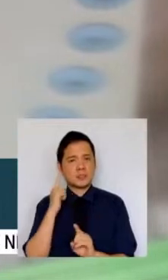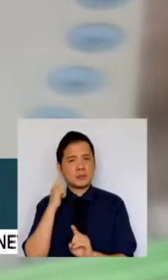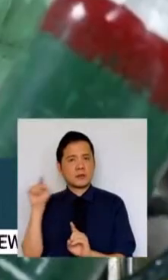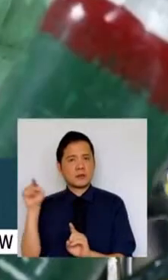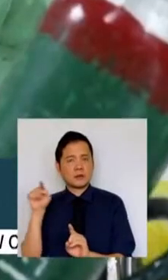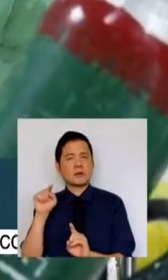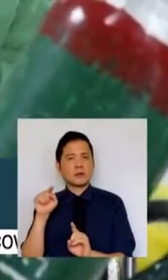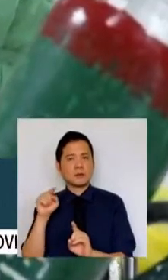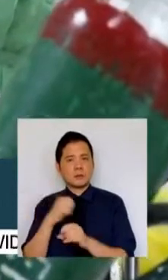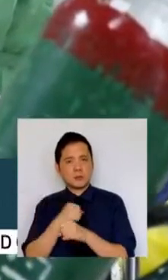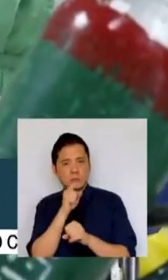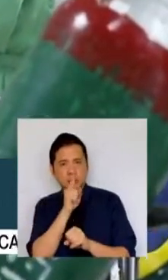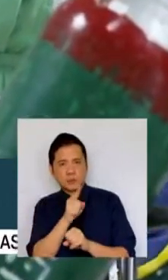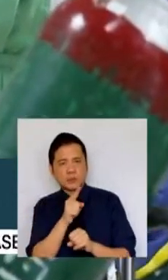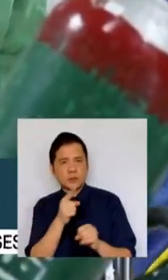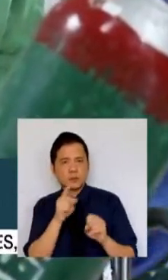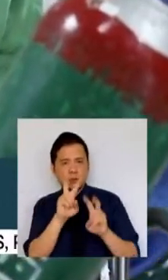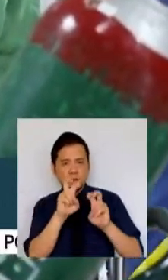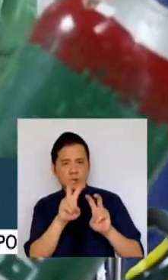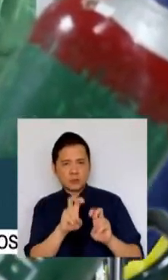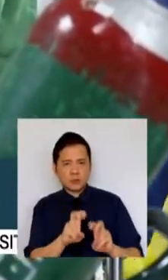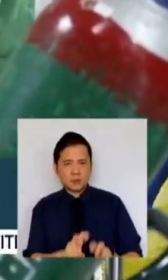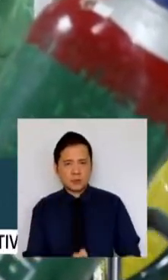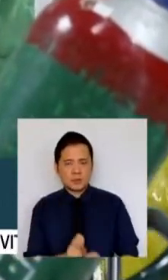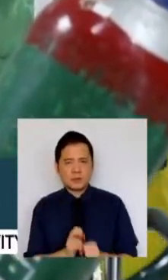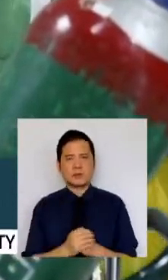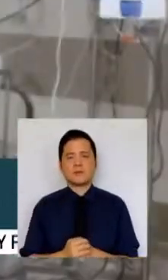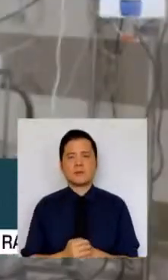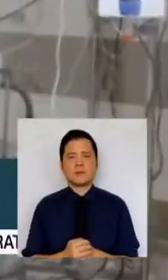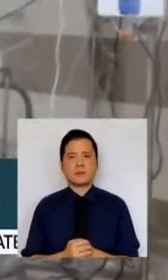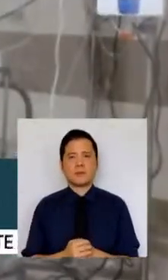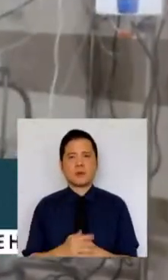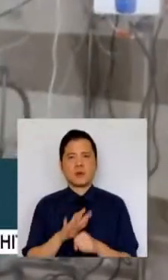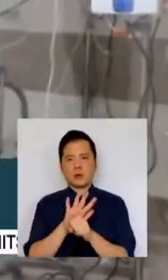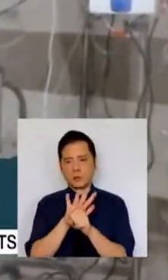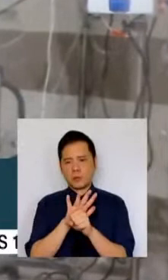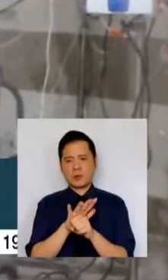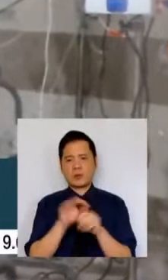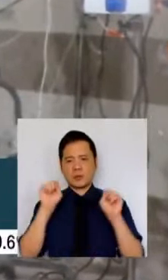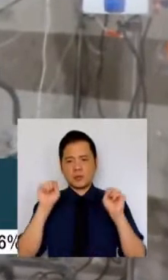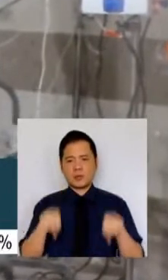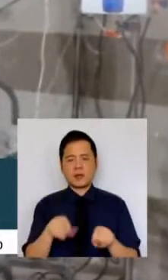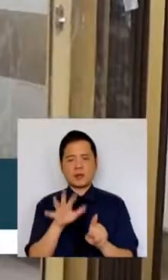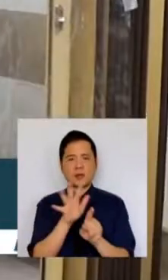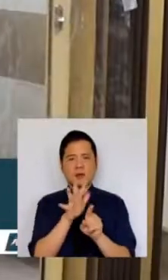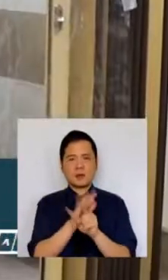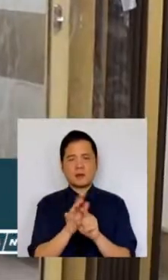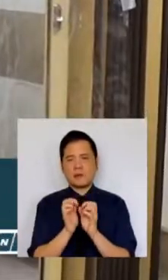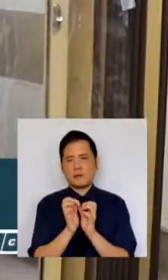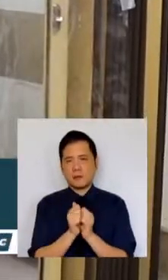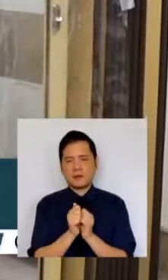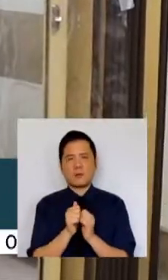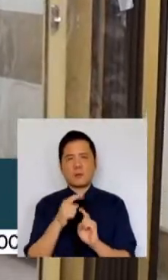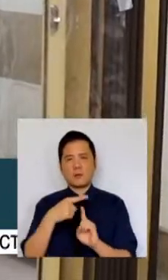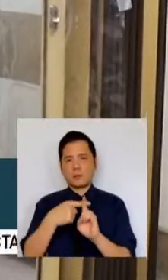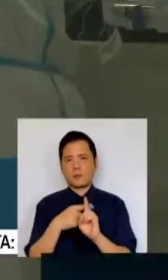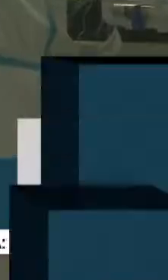2% of all positive samples. He believes Omicron could become the dominant variant within a month.